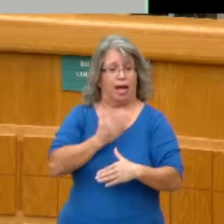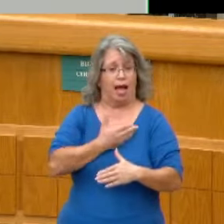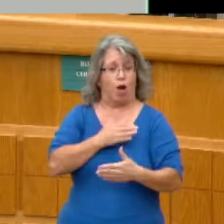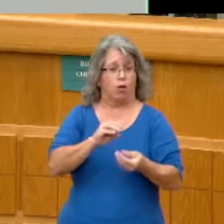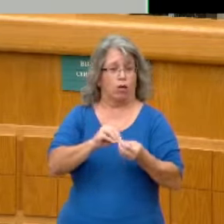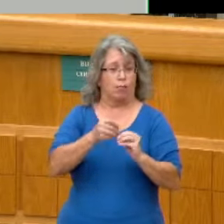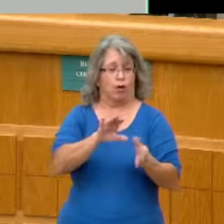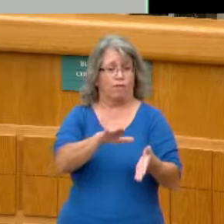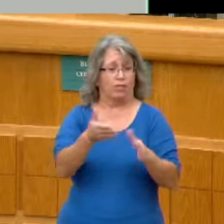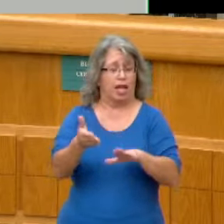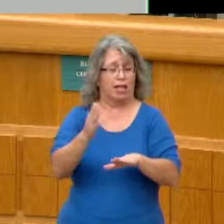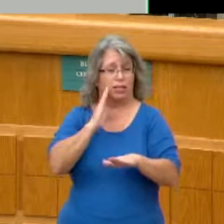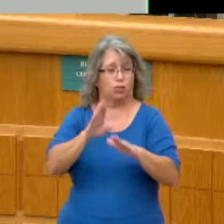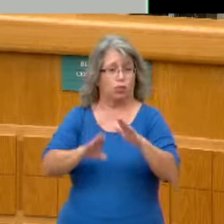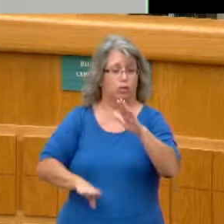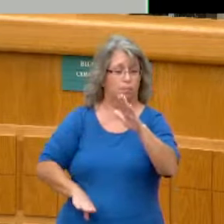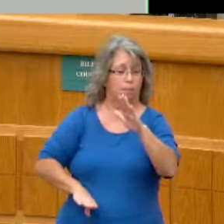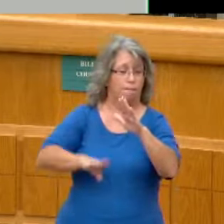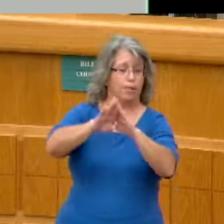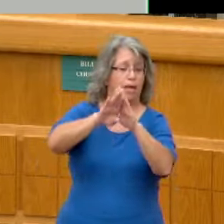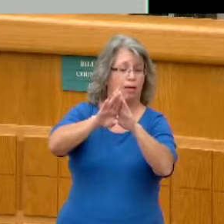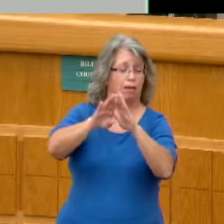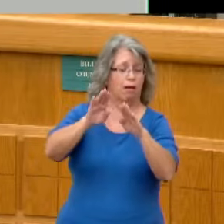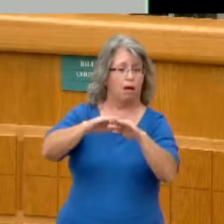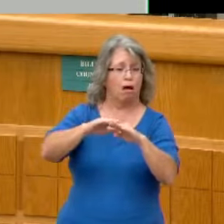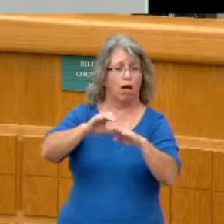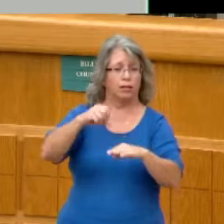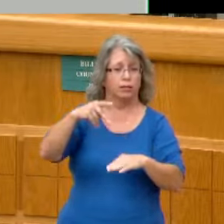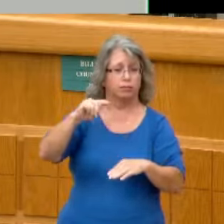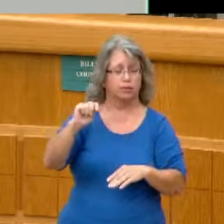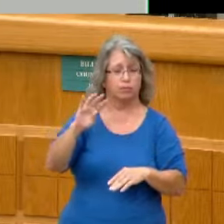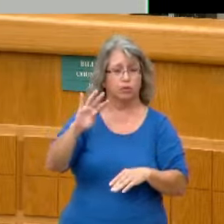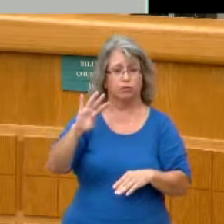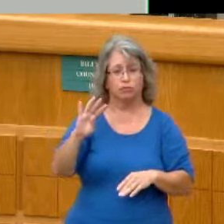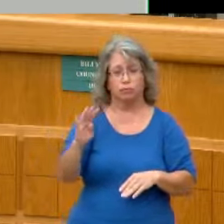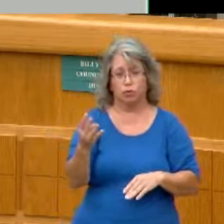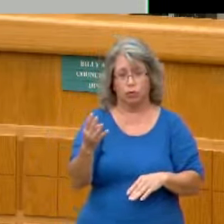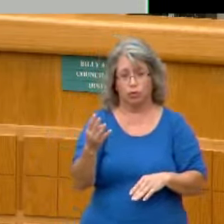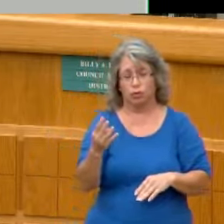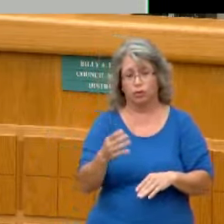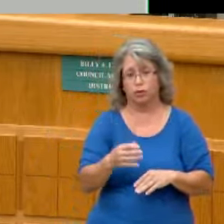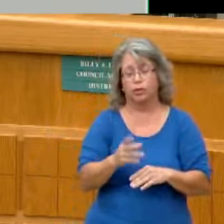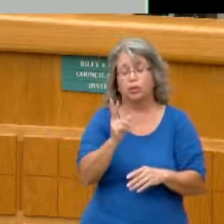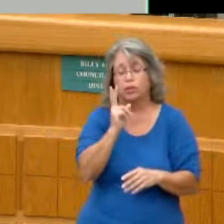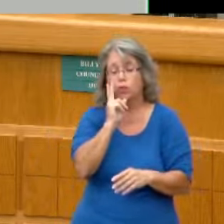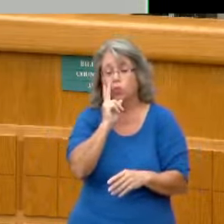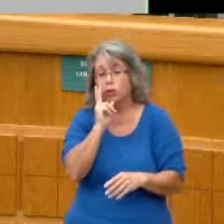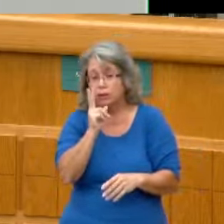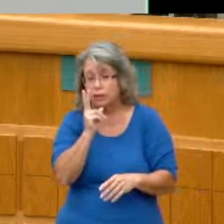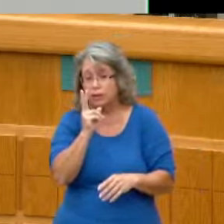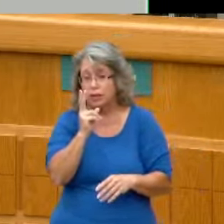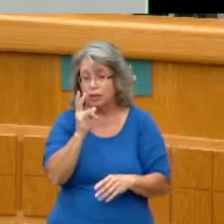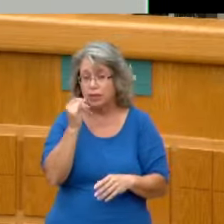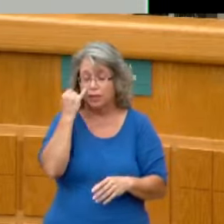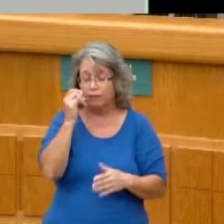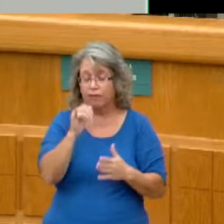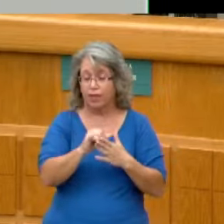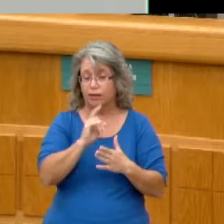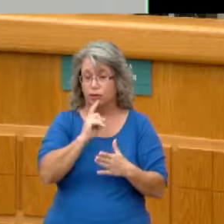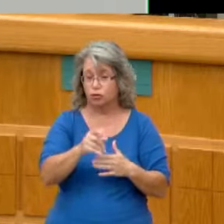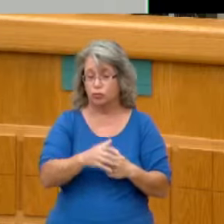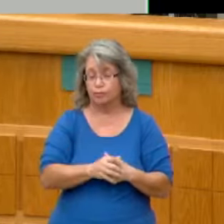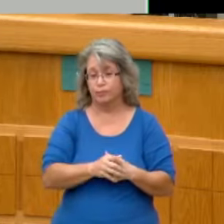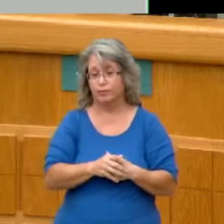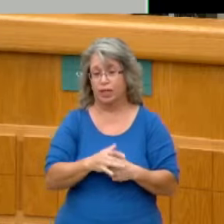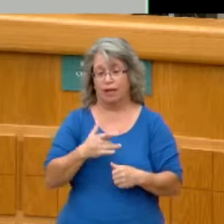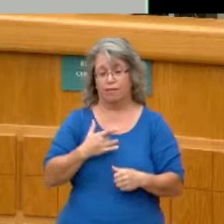have data over to that point yet, even though that's in the past for us. And we'll see if that holds true. I'm a little bit more